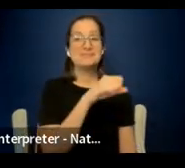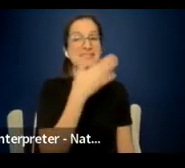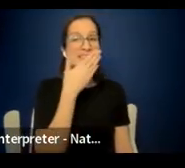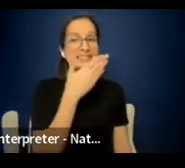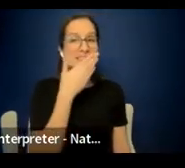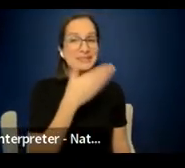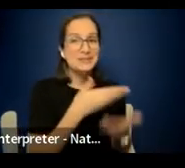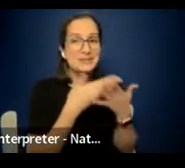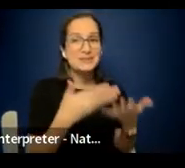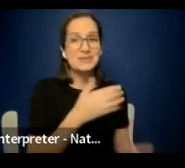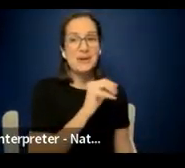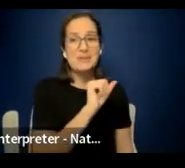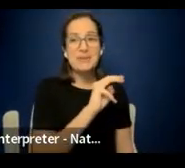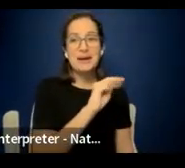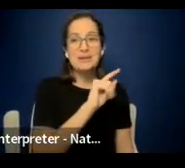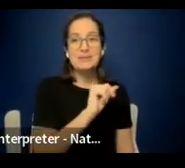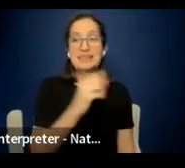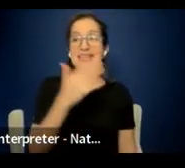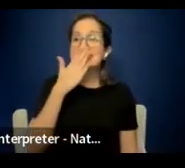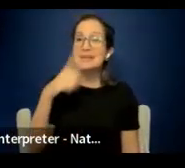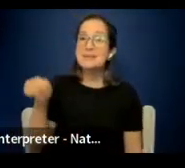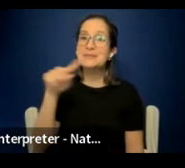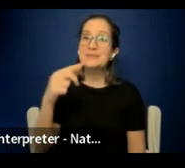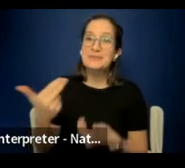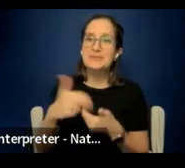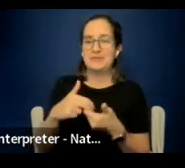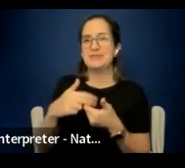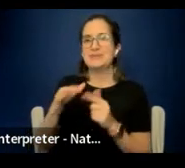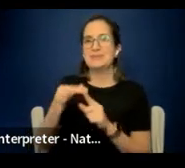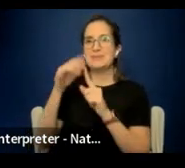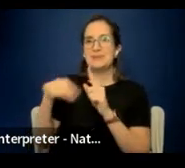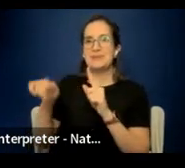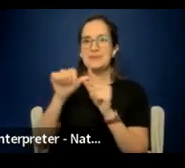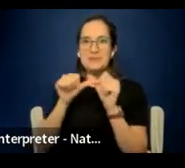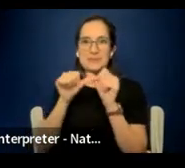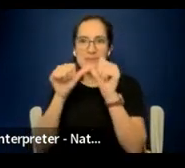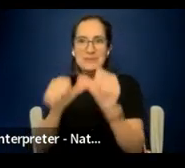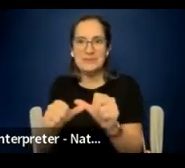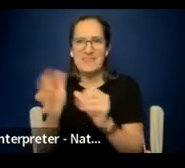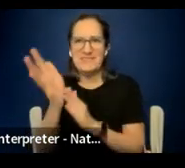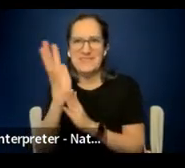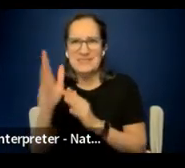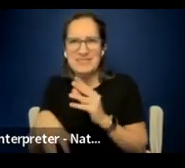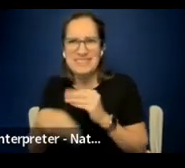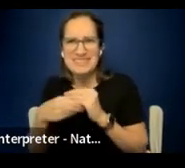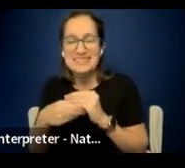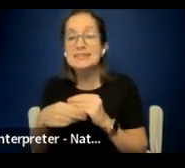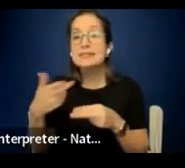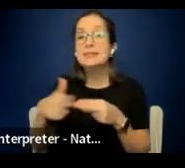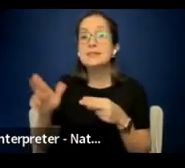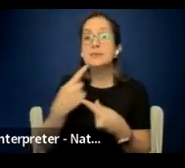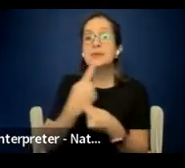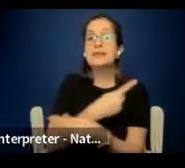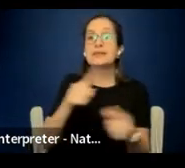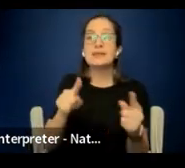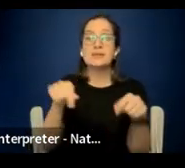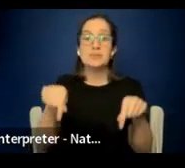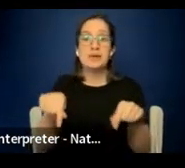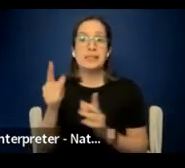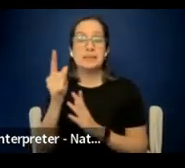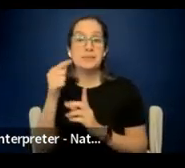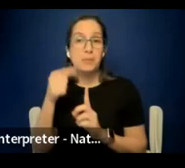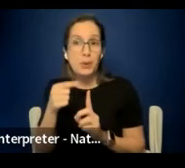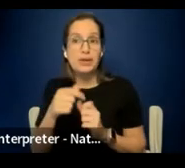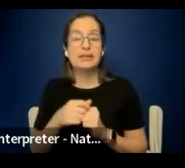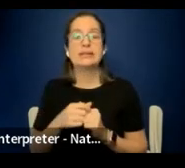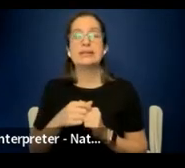for joining us. Especially those who stuck around for the last 5 minutes. My only quick announcement is that at this point, we